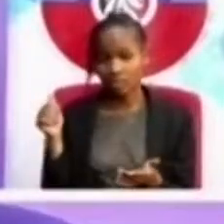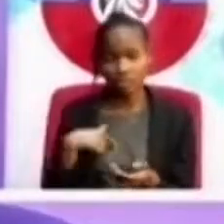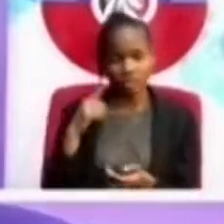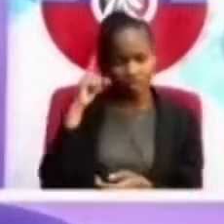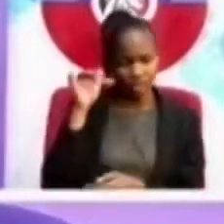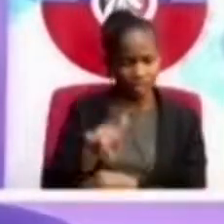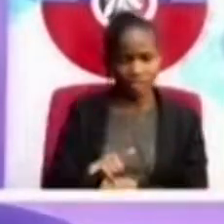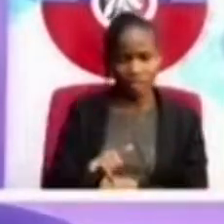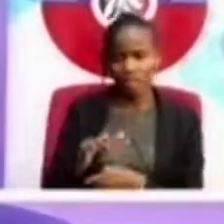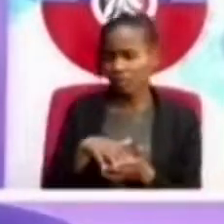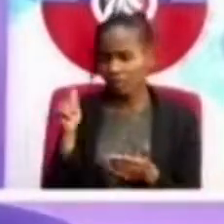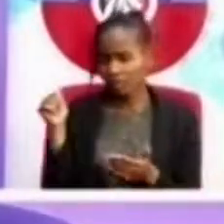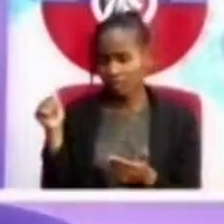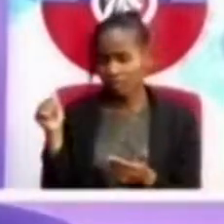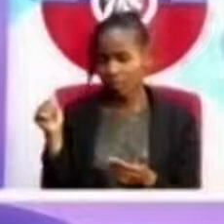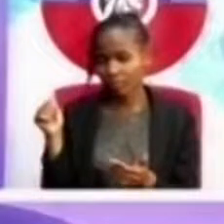most